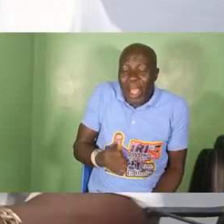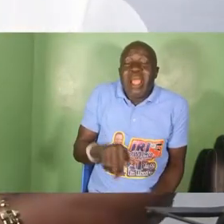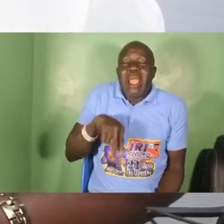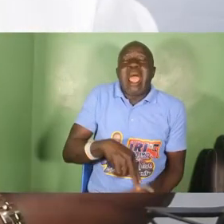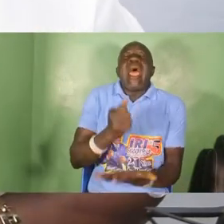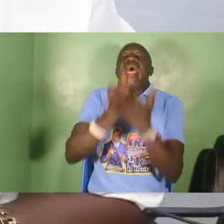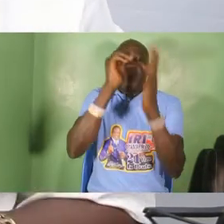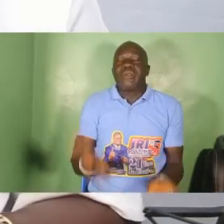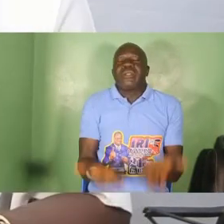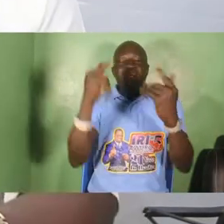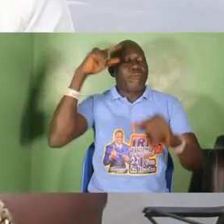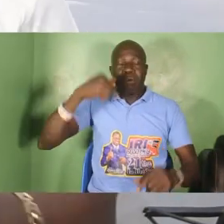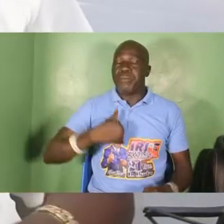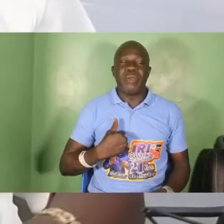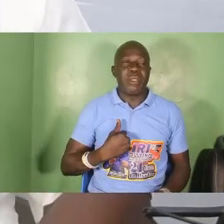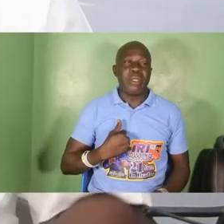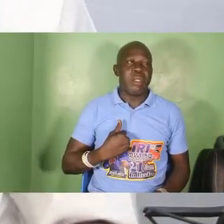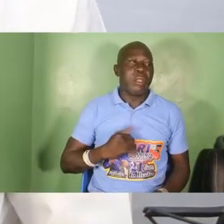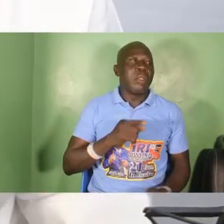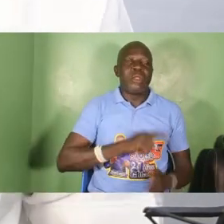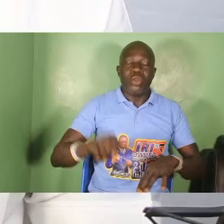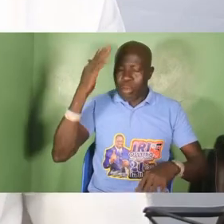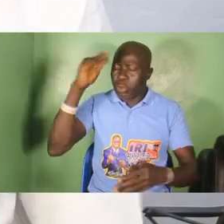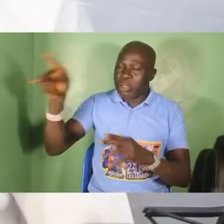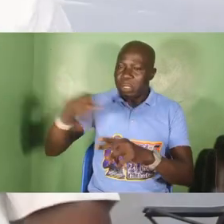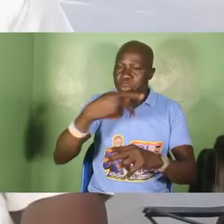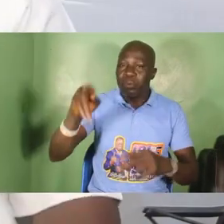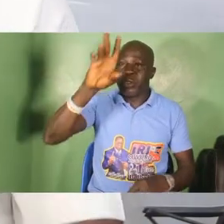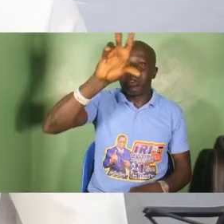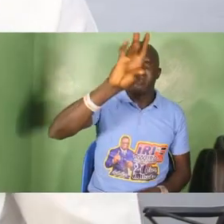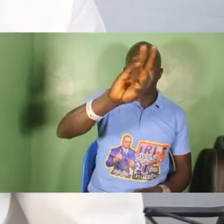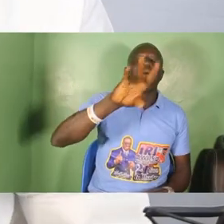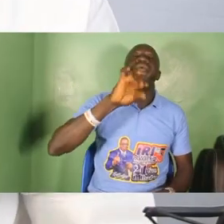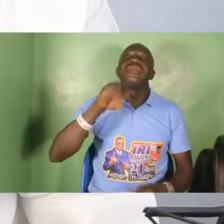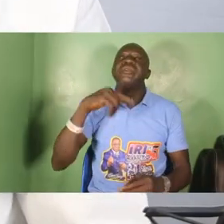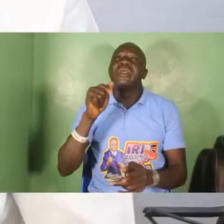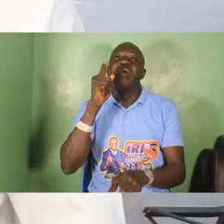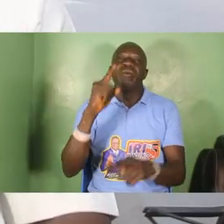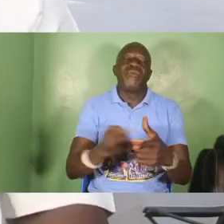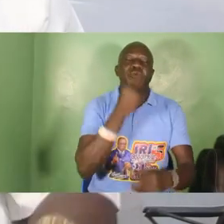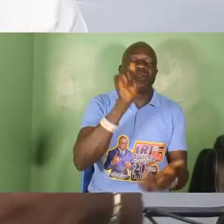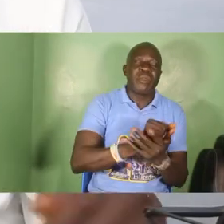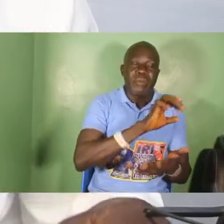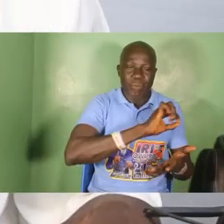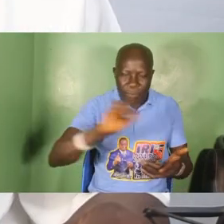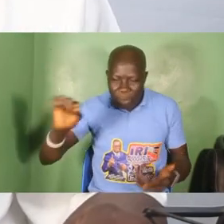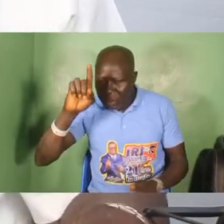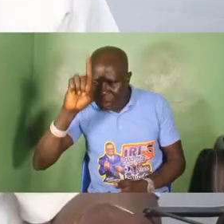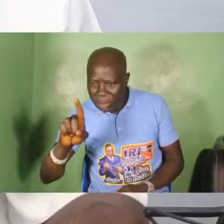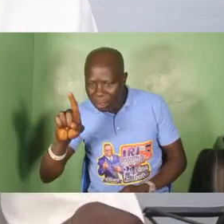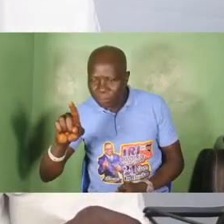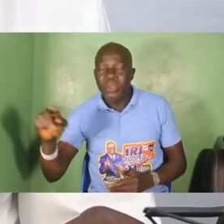Jefaye. Every rise for your life. Oh, Monty Psalm 72. Just know what Psalm 76. Psalm 76. Ese kan akoko e. Just one verse.